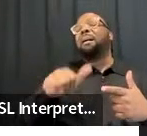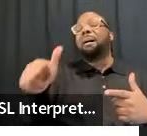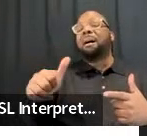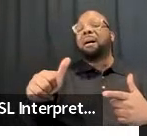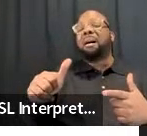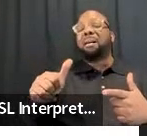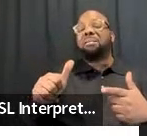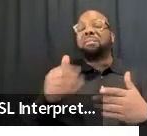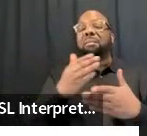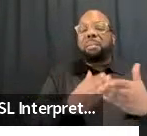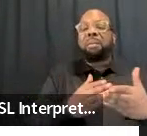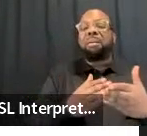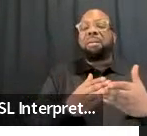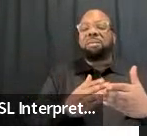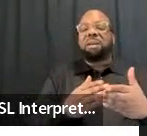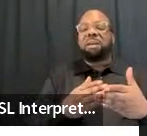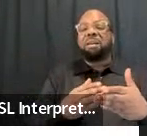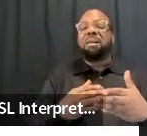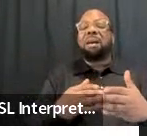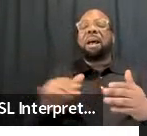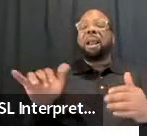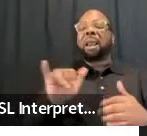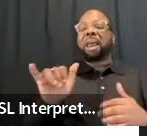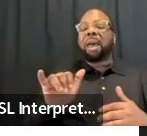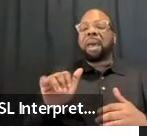environmental performance of a wall, such as air leakage.